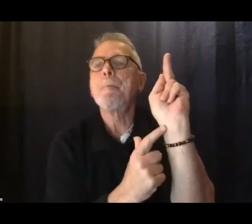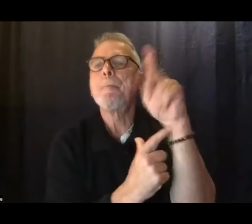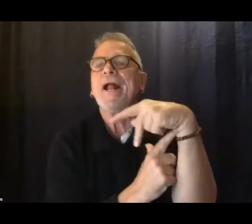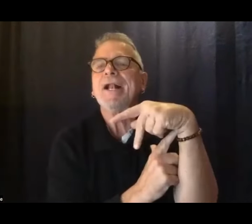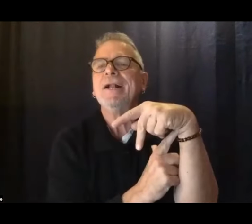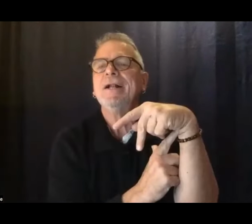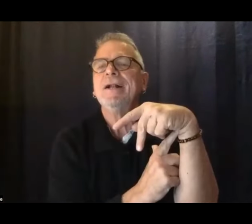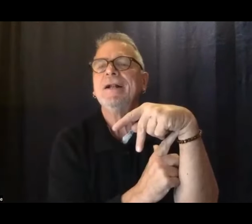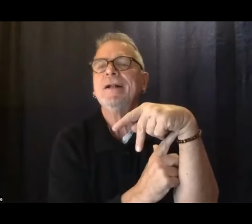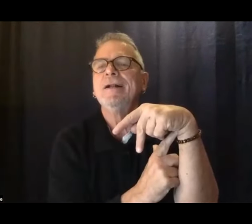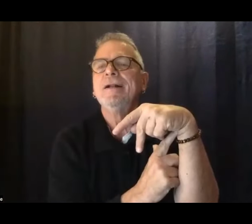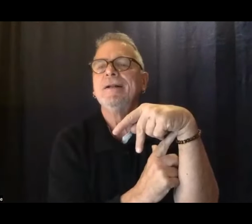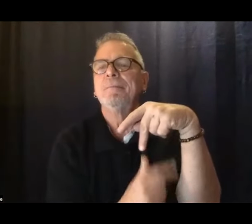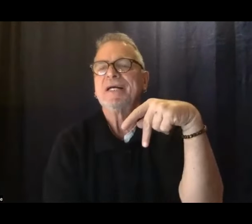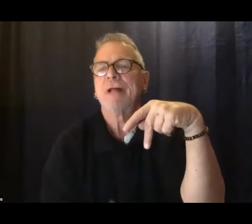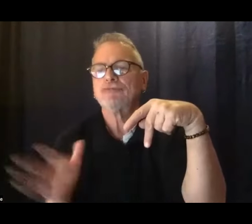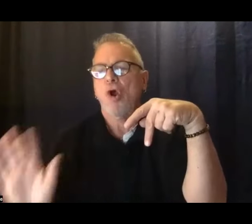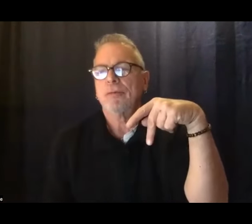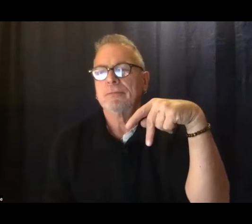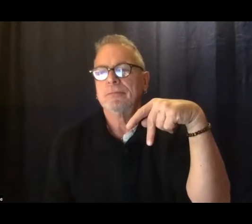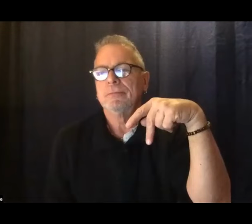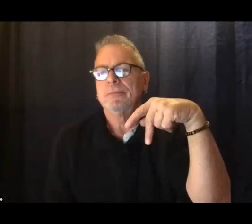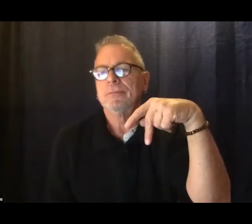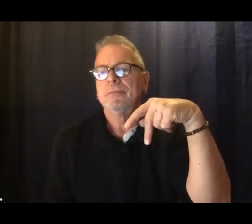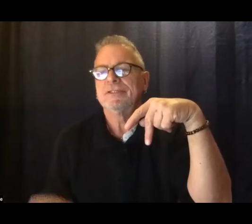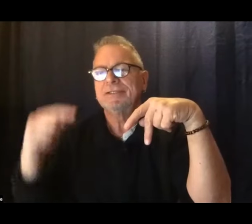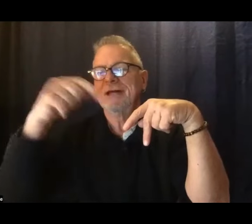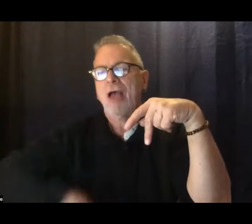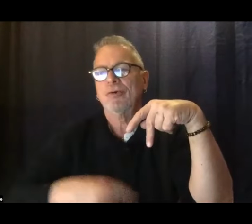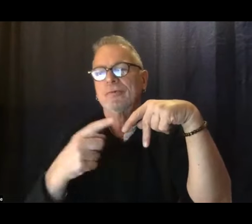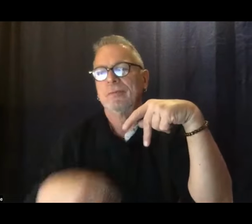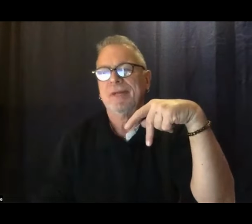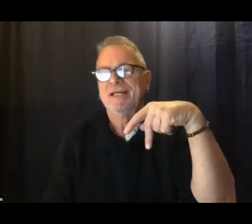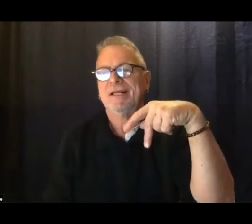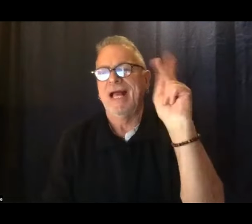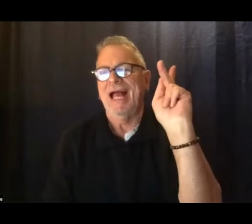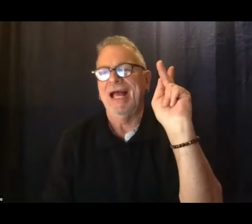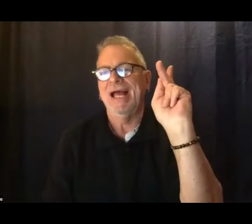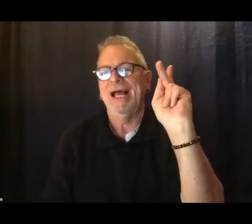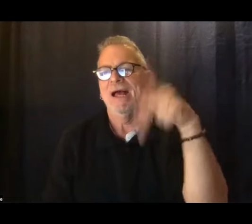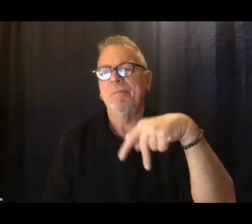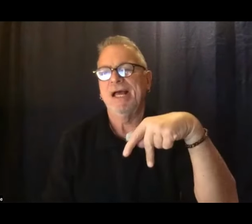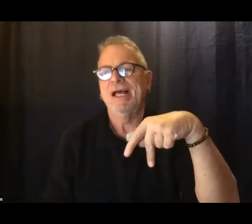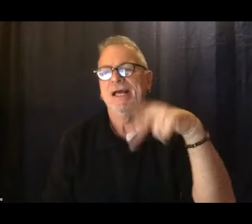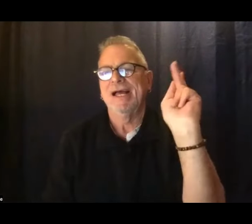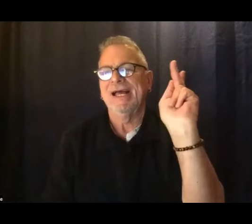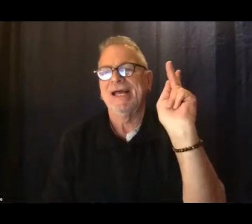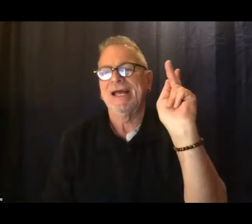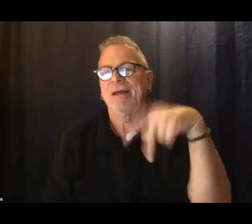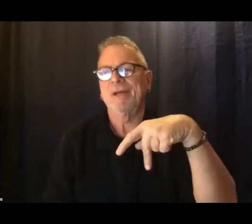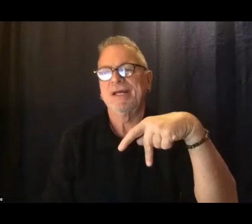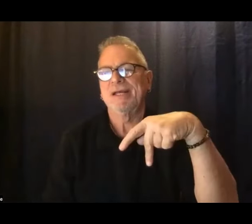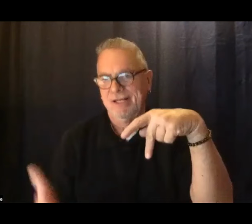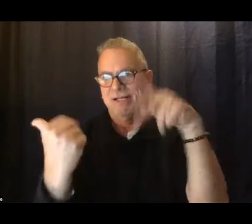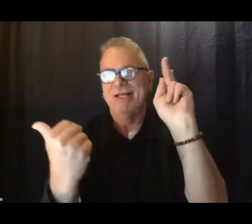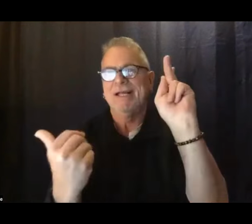for the P, right? But that wrist, look at the wrist. The P, all it does, drops down. K,